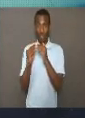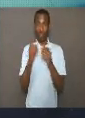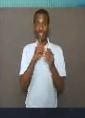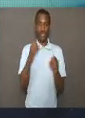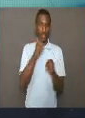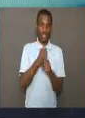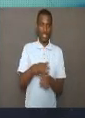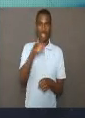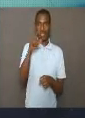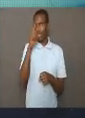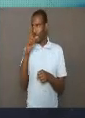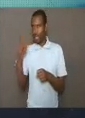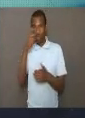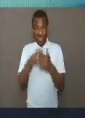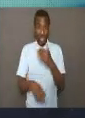their values.